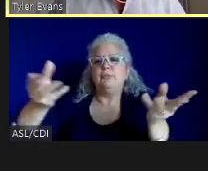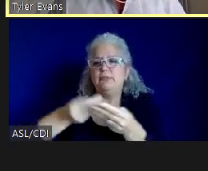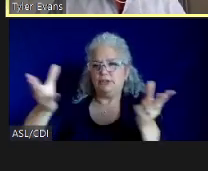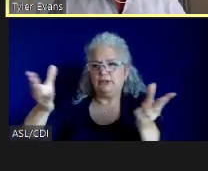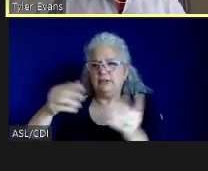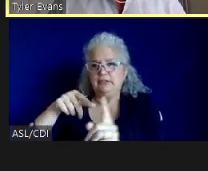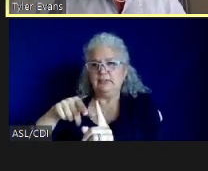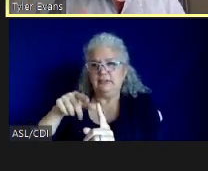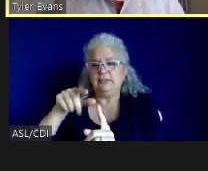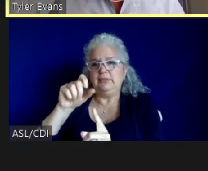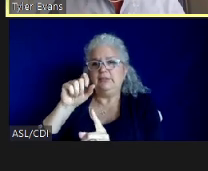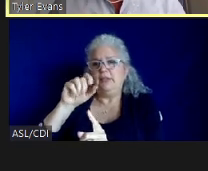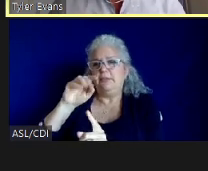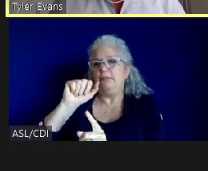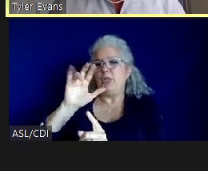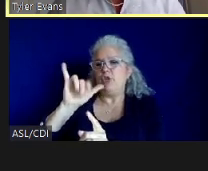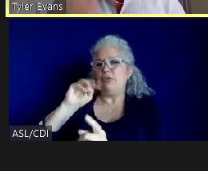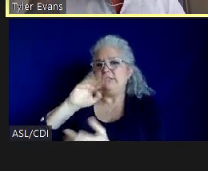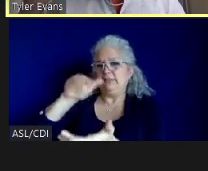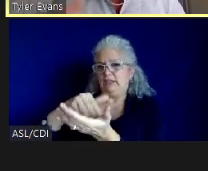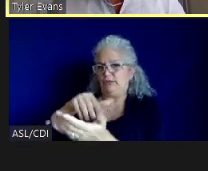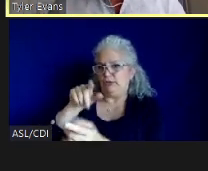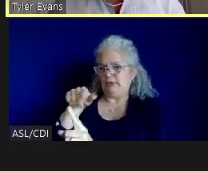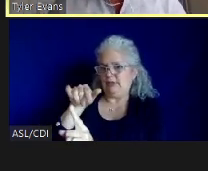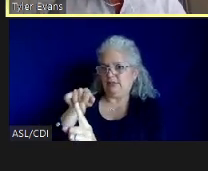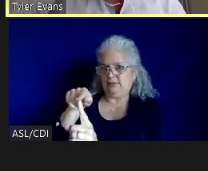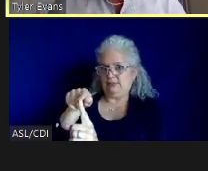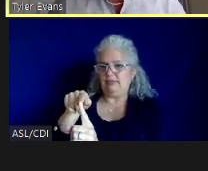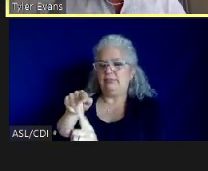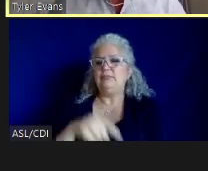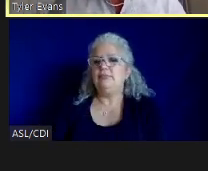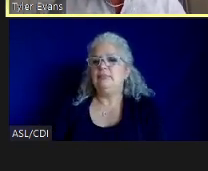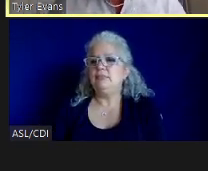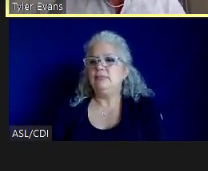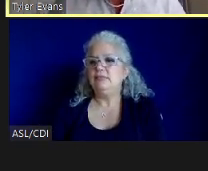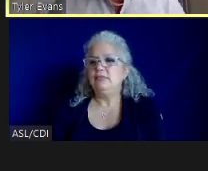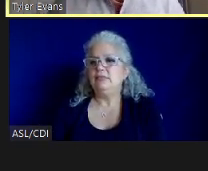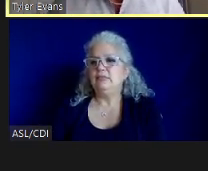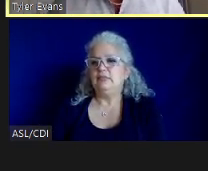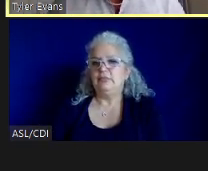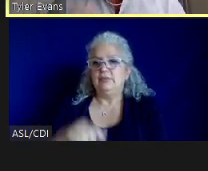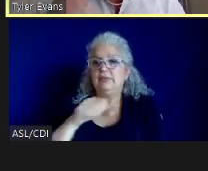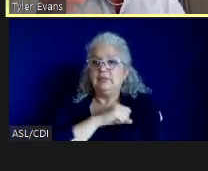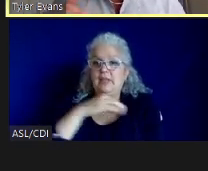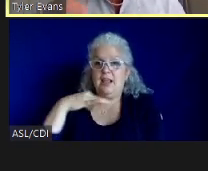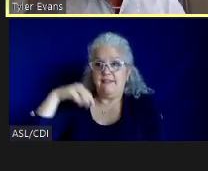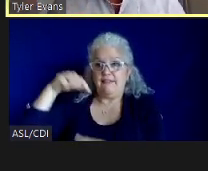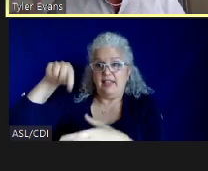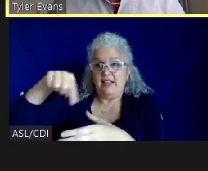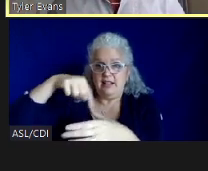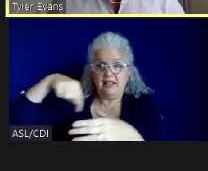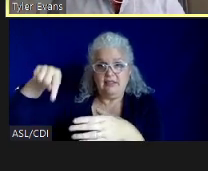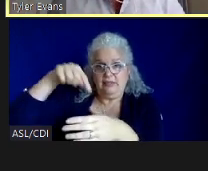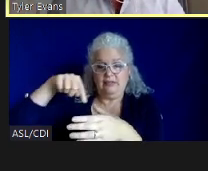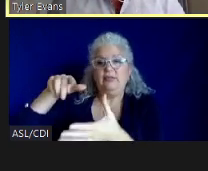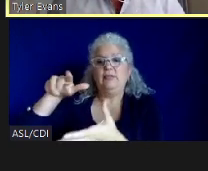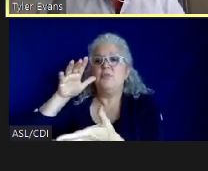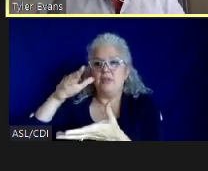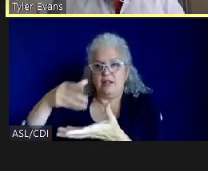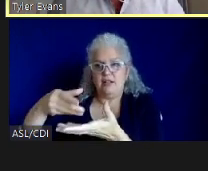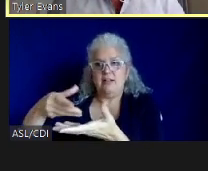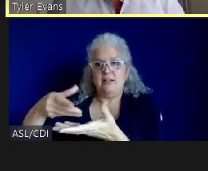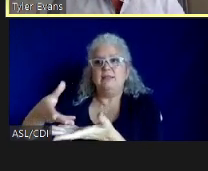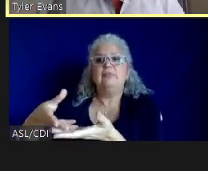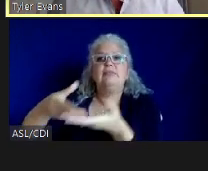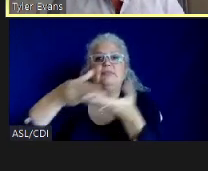the, some staff from basically everybody else in kind of that phase 1A, tier 1, and then getting into tier